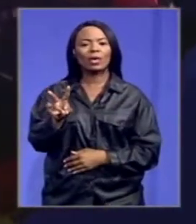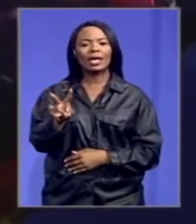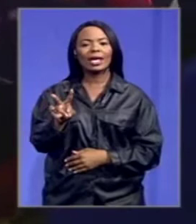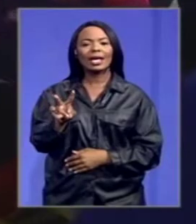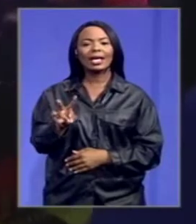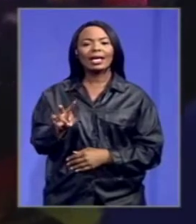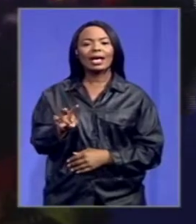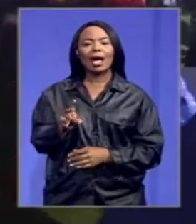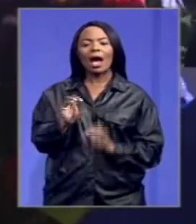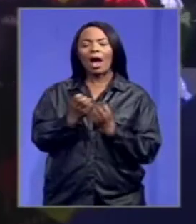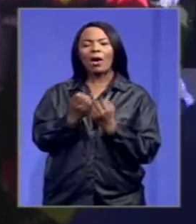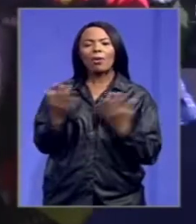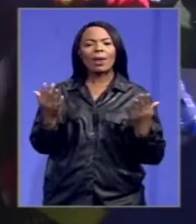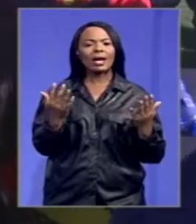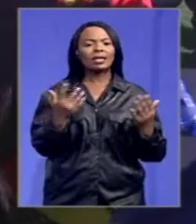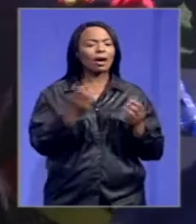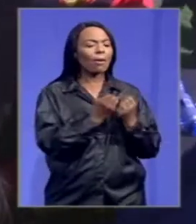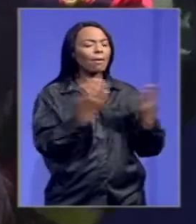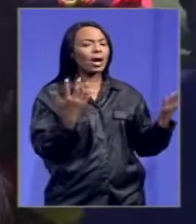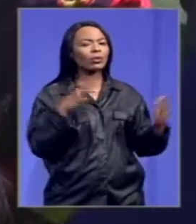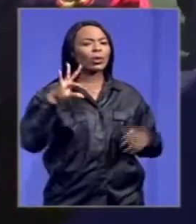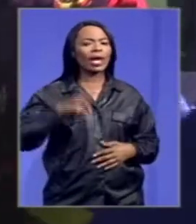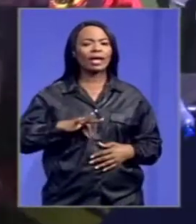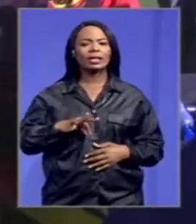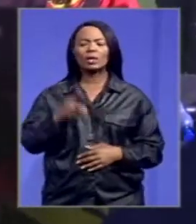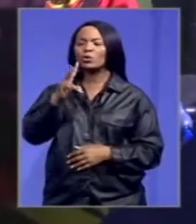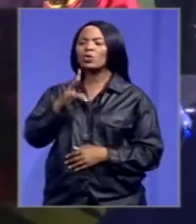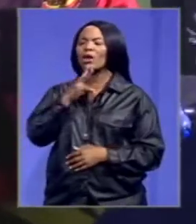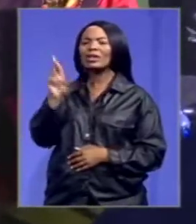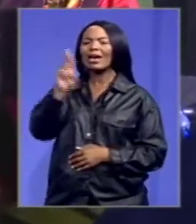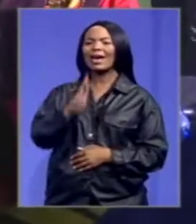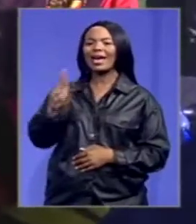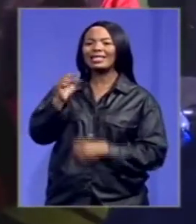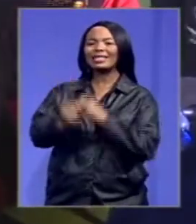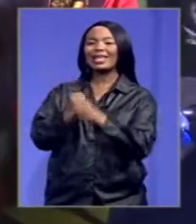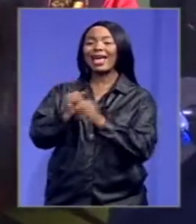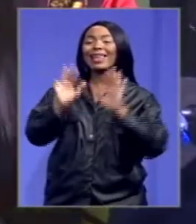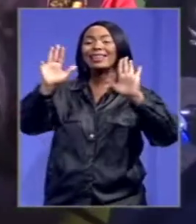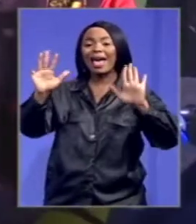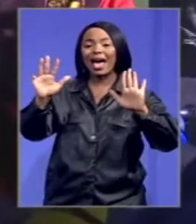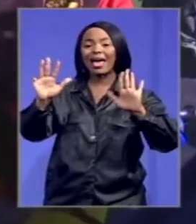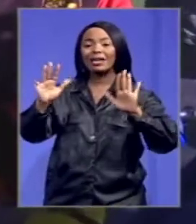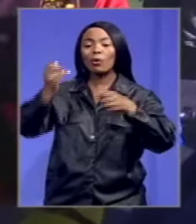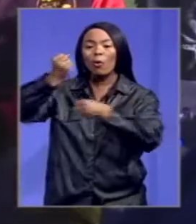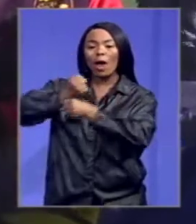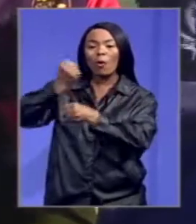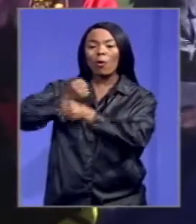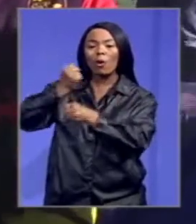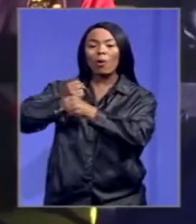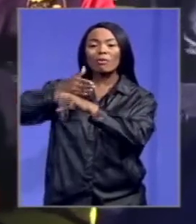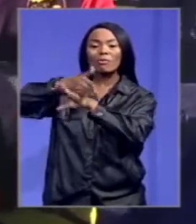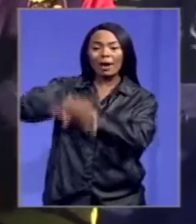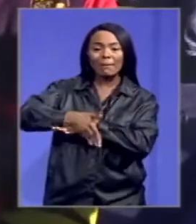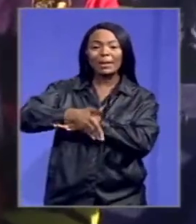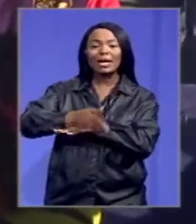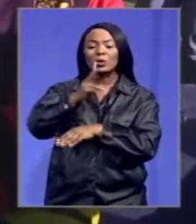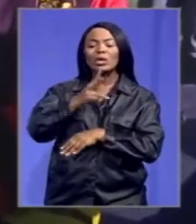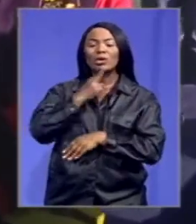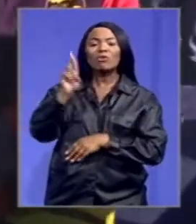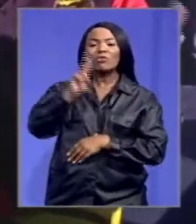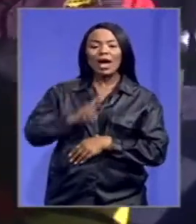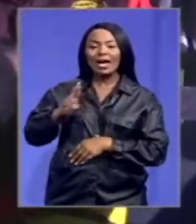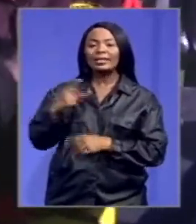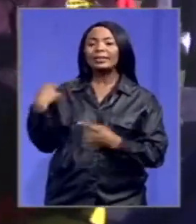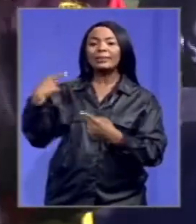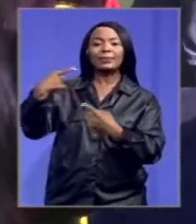much do you earn? How much do you earn? 2,000 For 9 years. For 9 years till now. We don't get increment. We